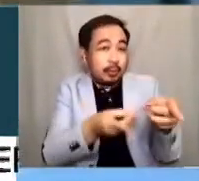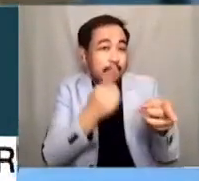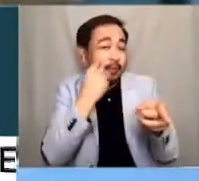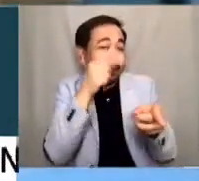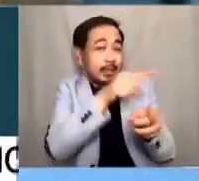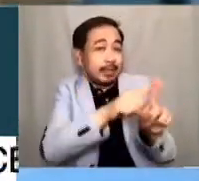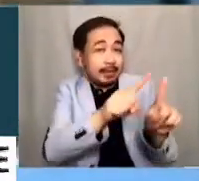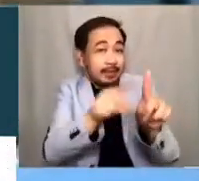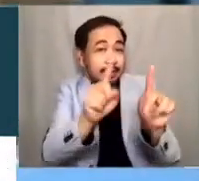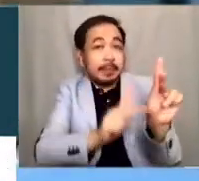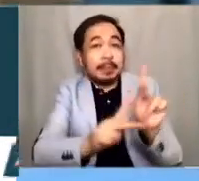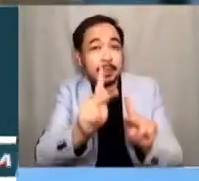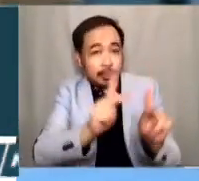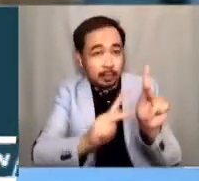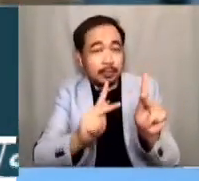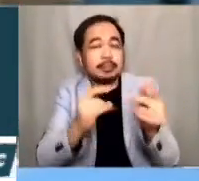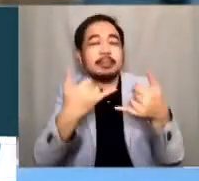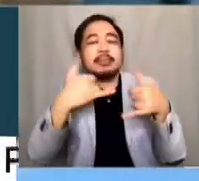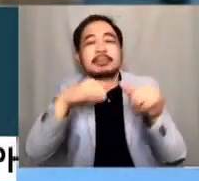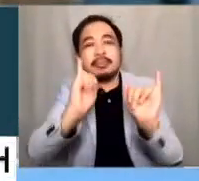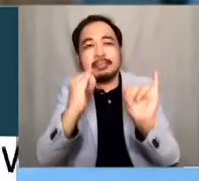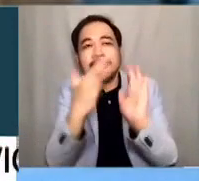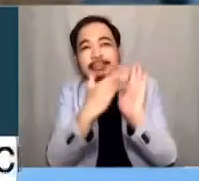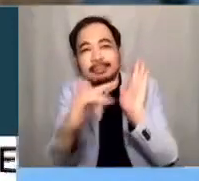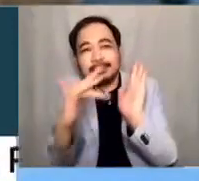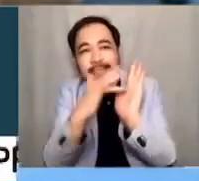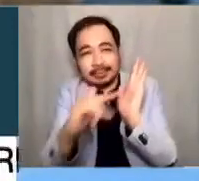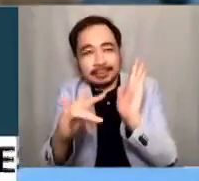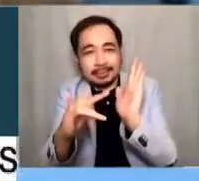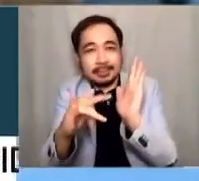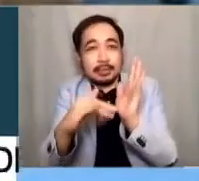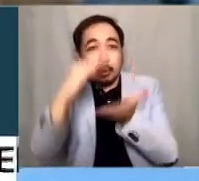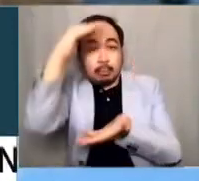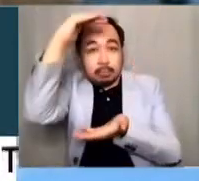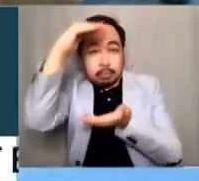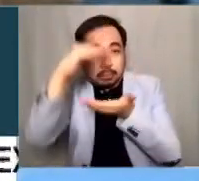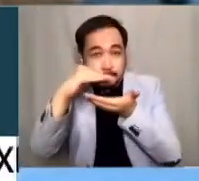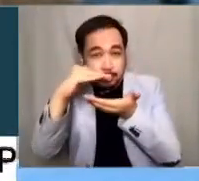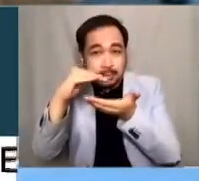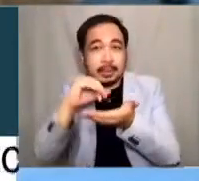are skimmed before reaching their intended beneficiaries.